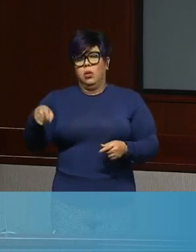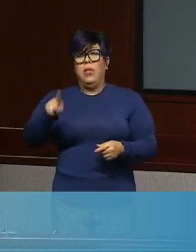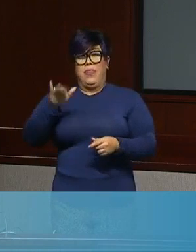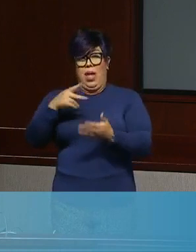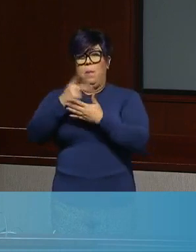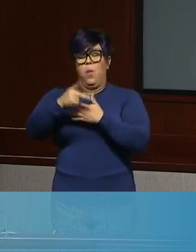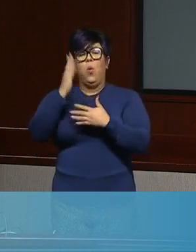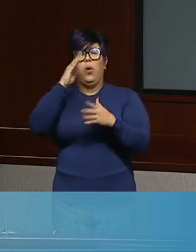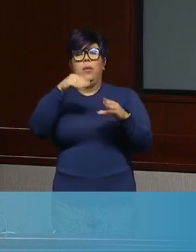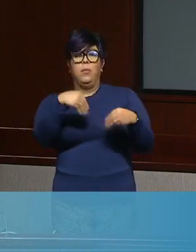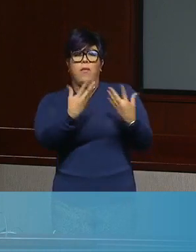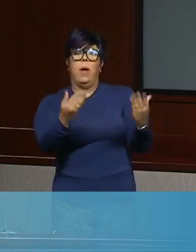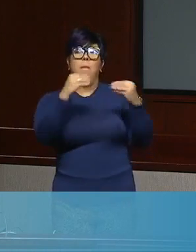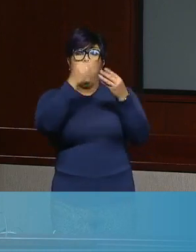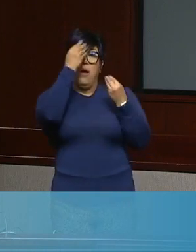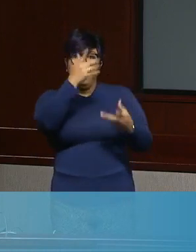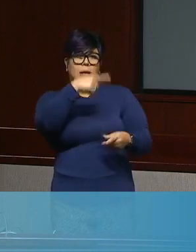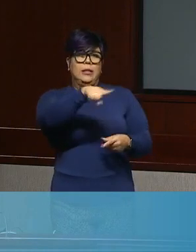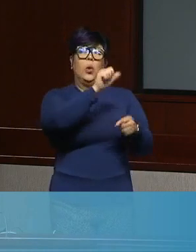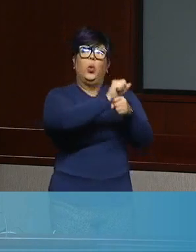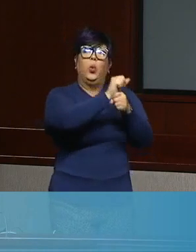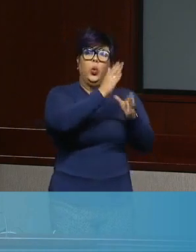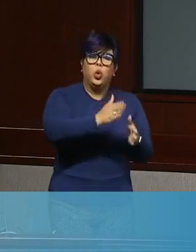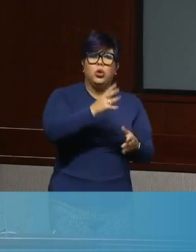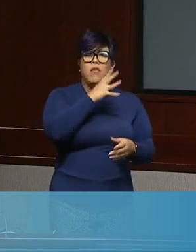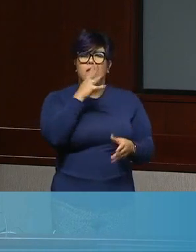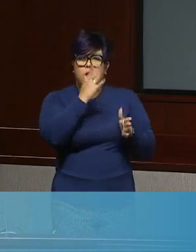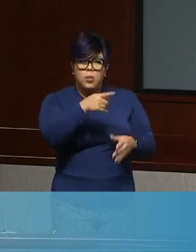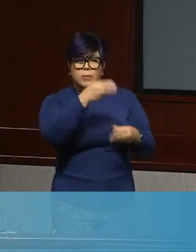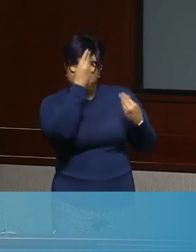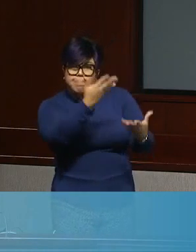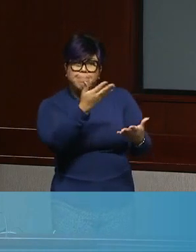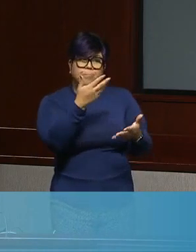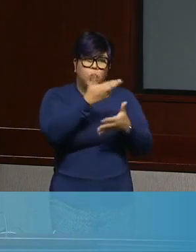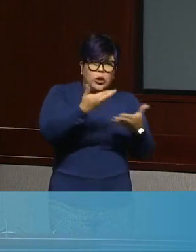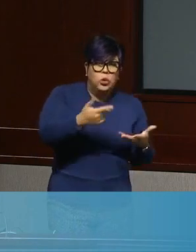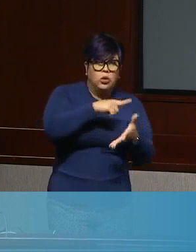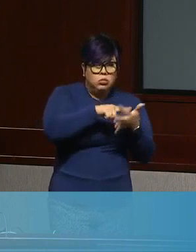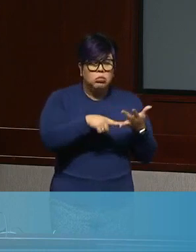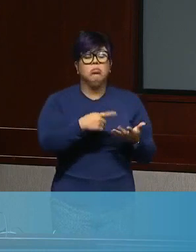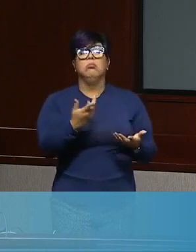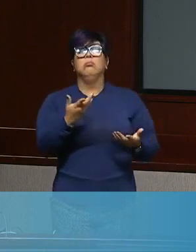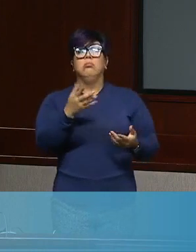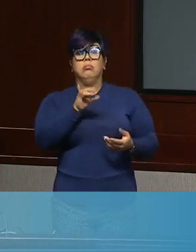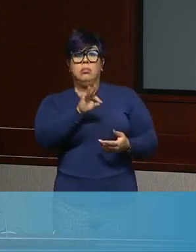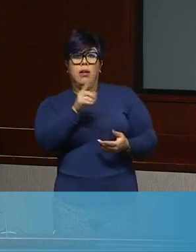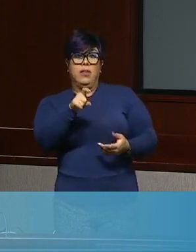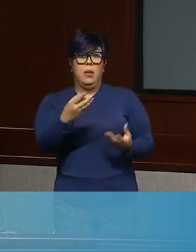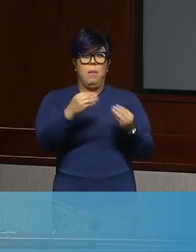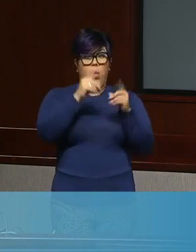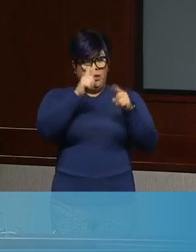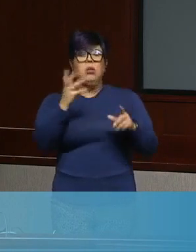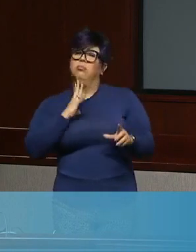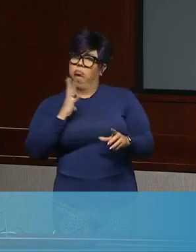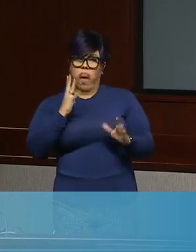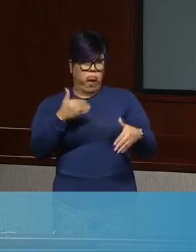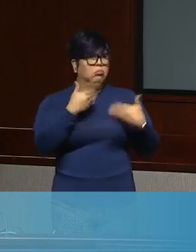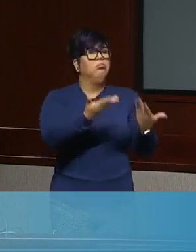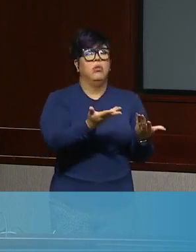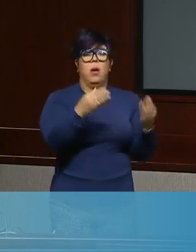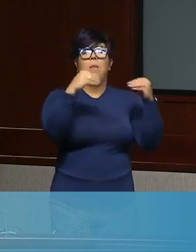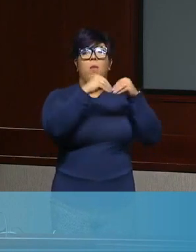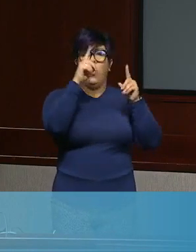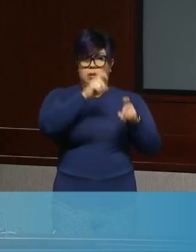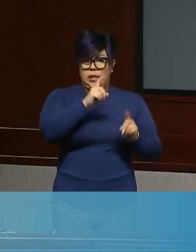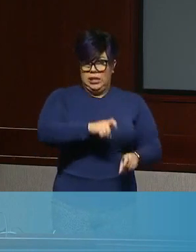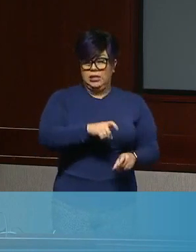to these workers, making them aware of these services, and will involve increased testing of this population of residents.